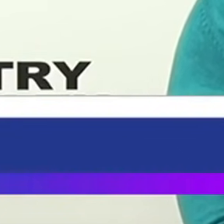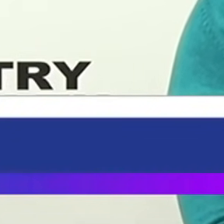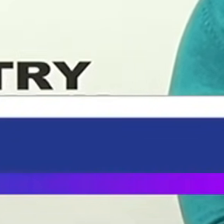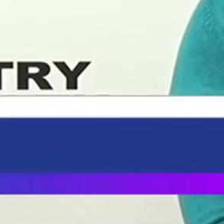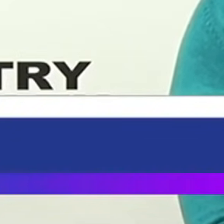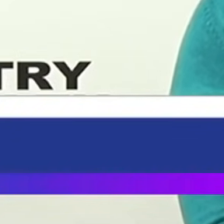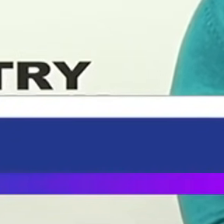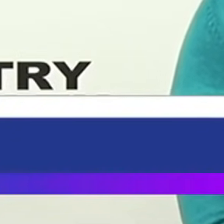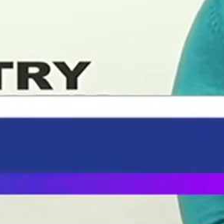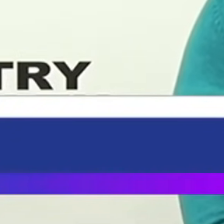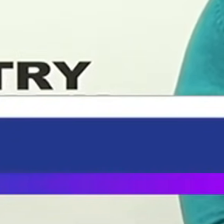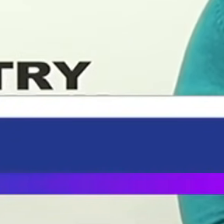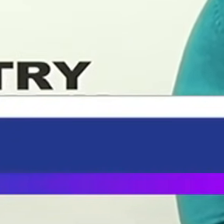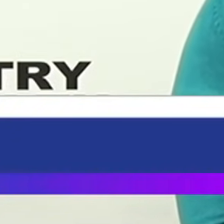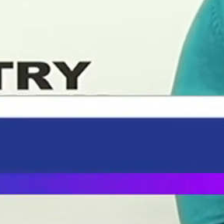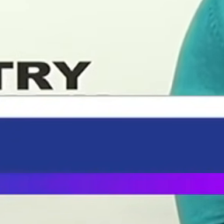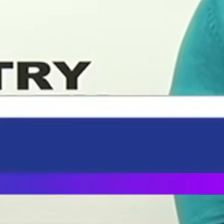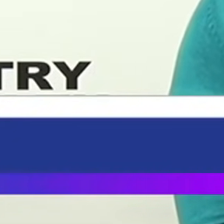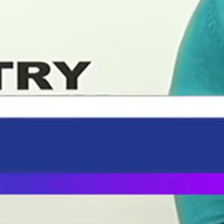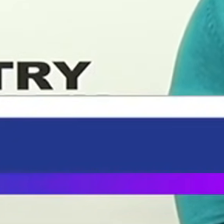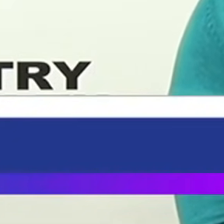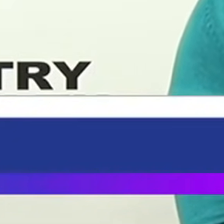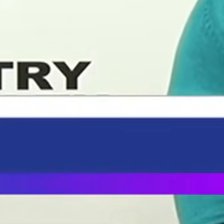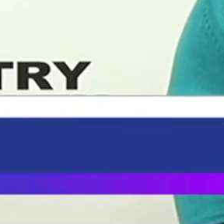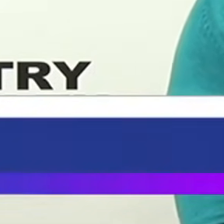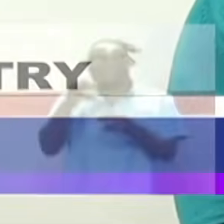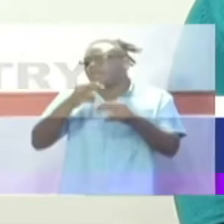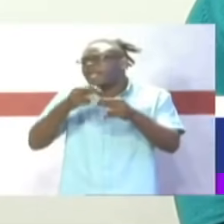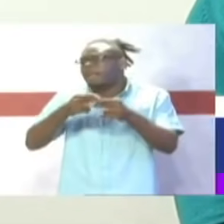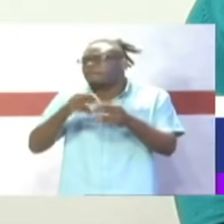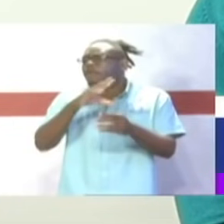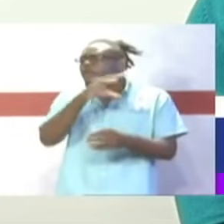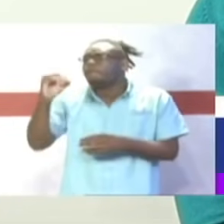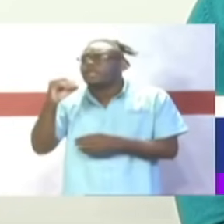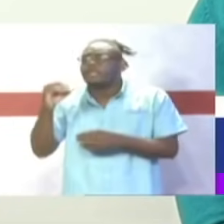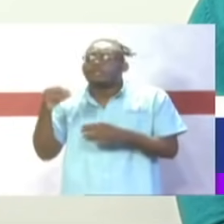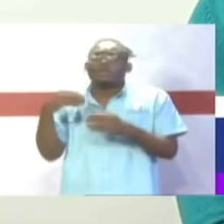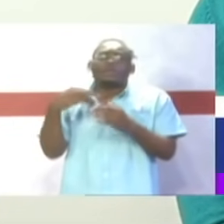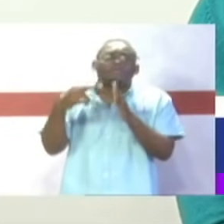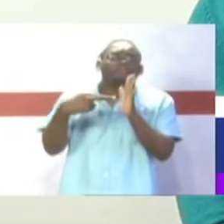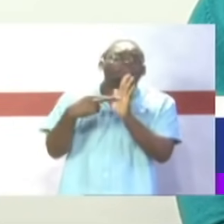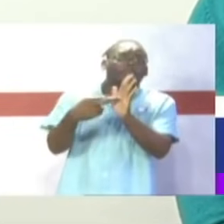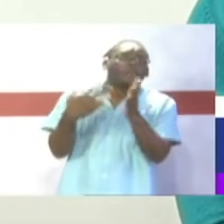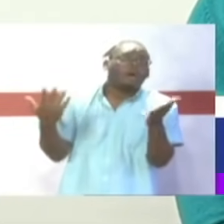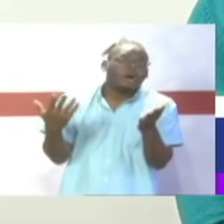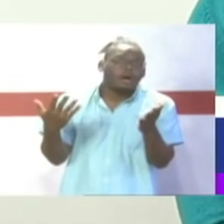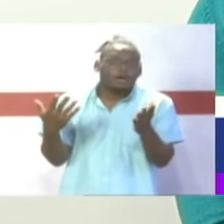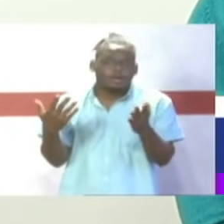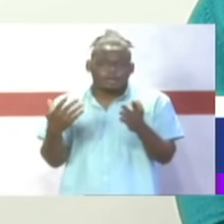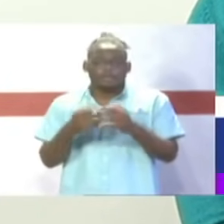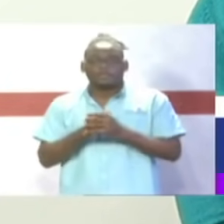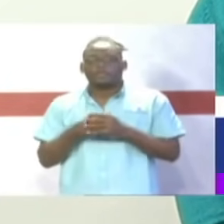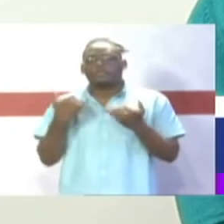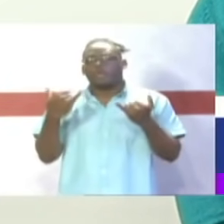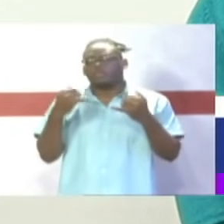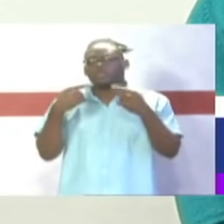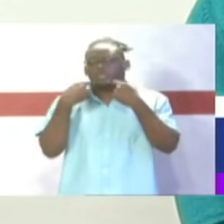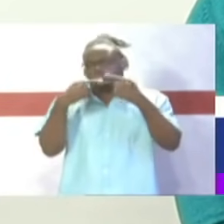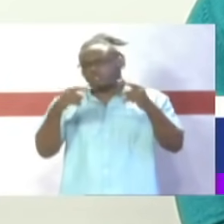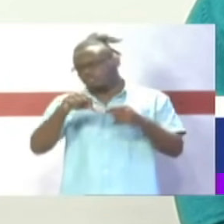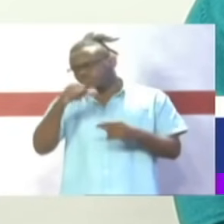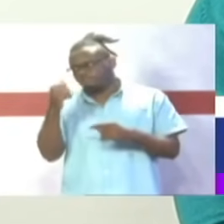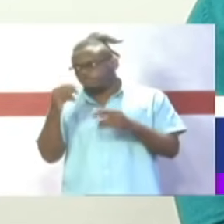and the media house that you represent. We begin with AZP News this morning. Good morning, Priya